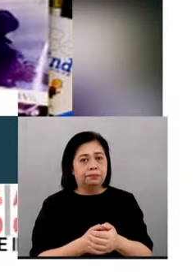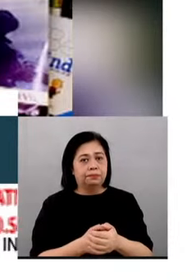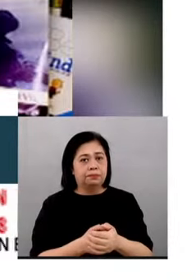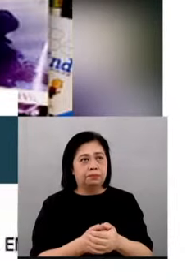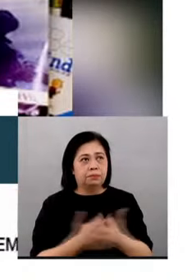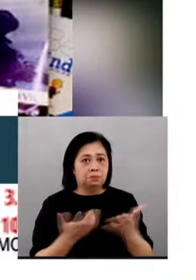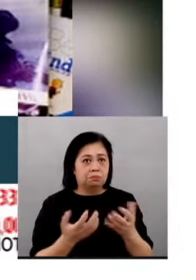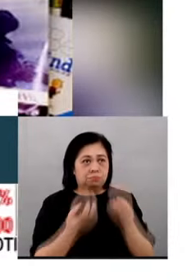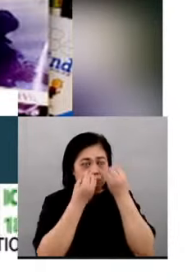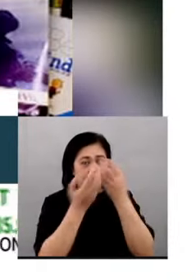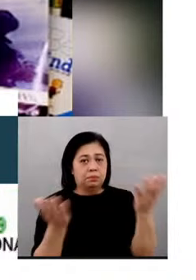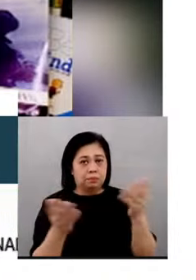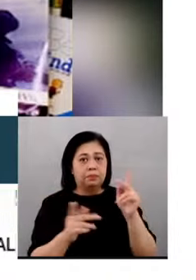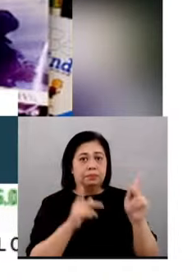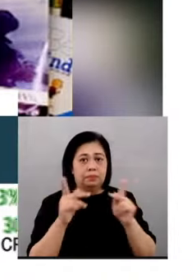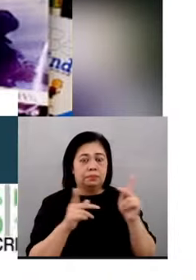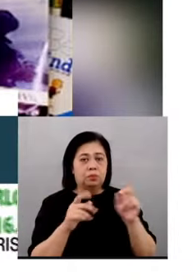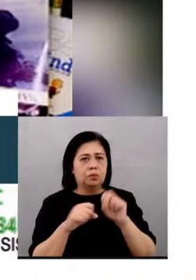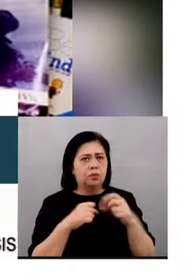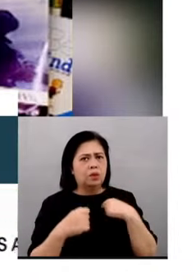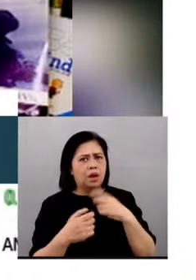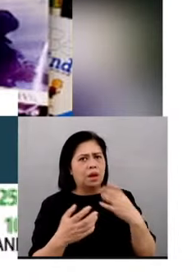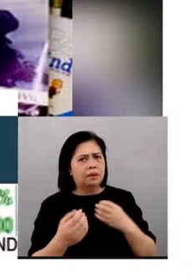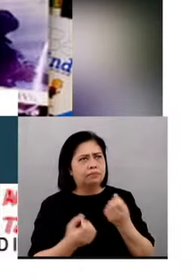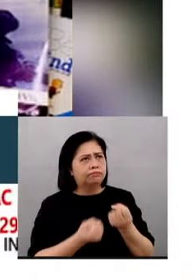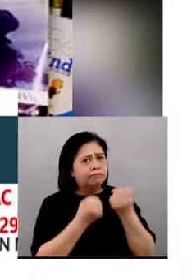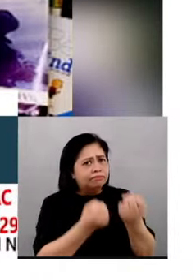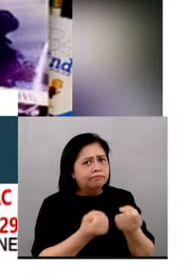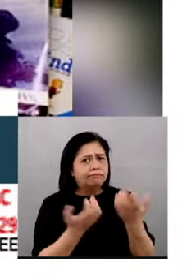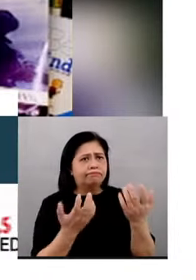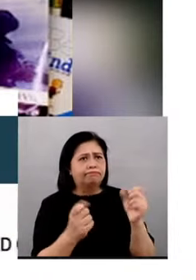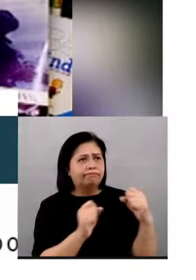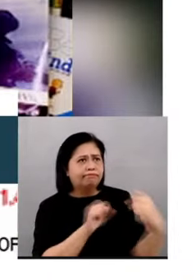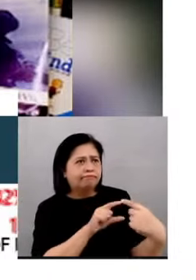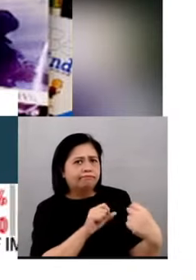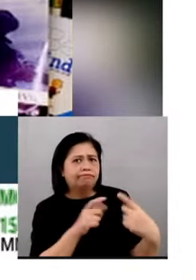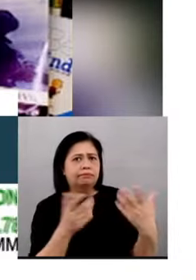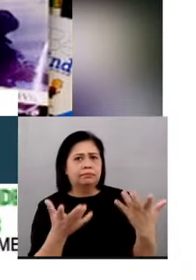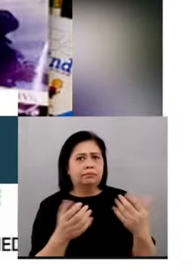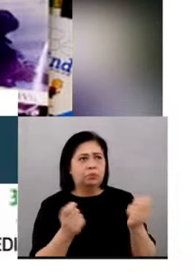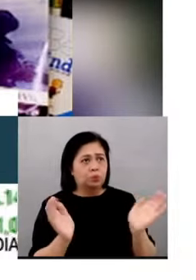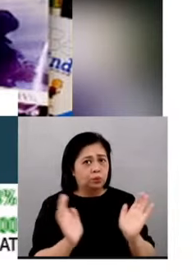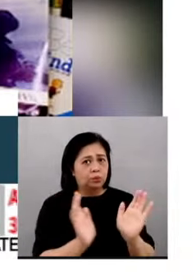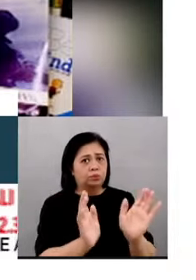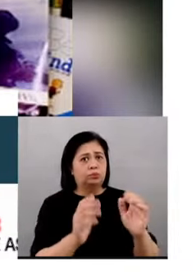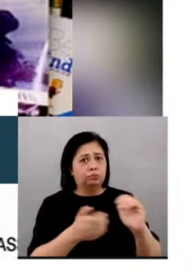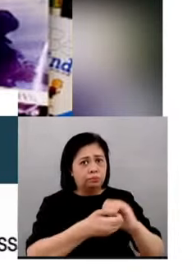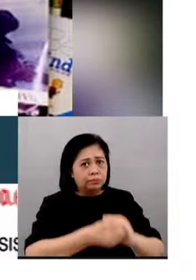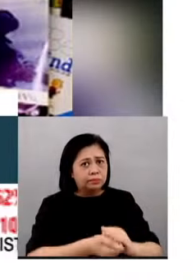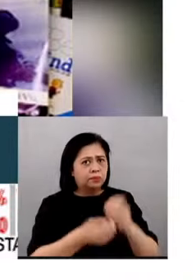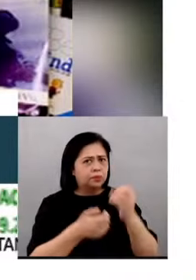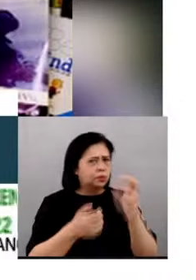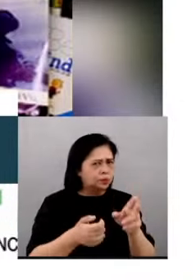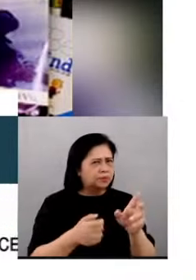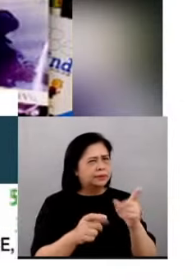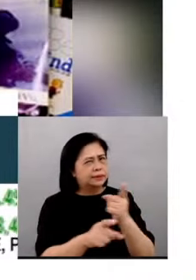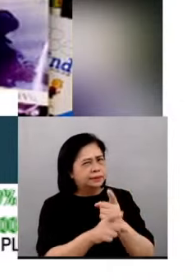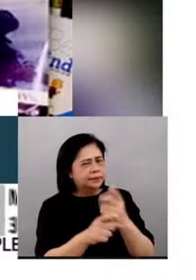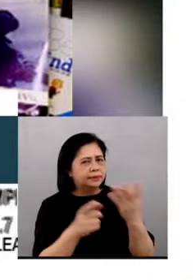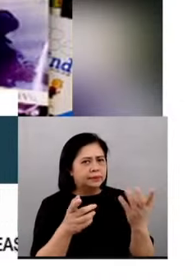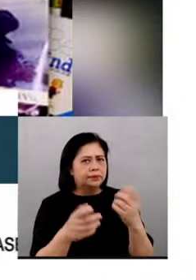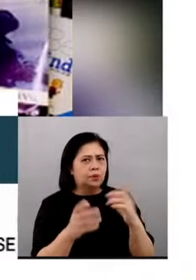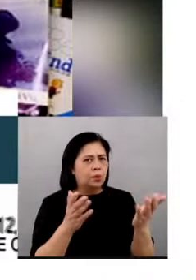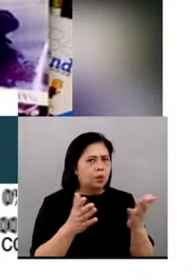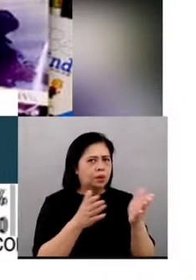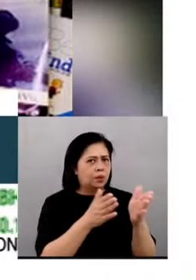disclose it publicly, so we can all have a say and either push the unification or actually say, well, then